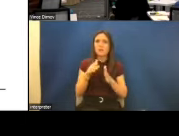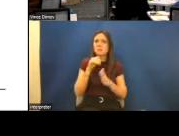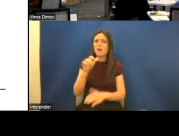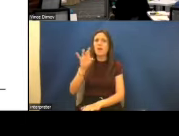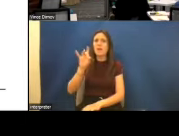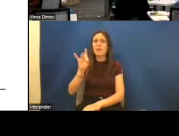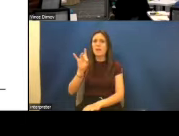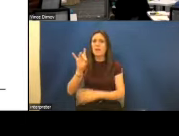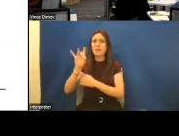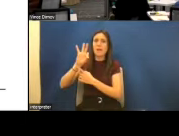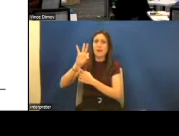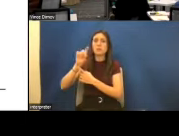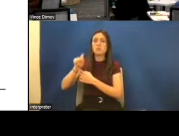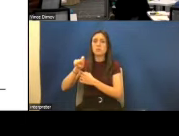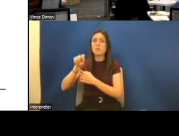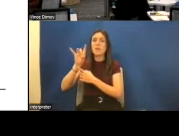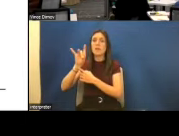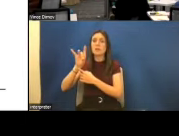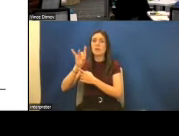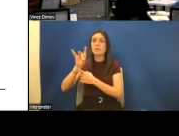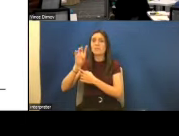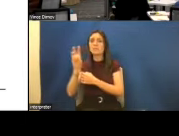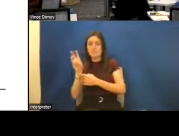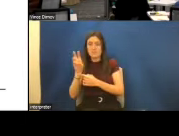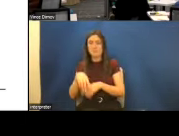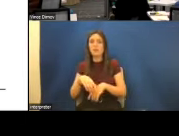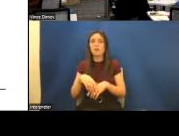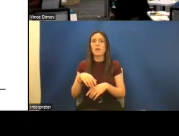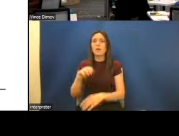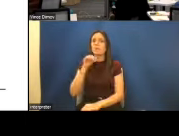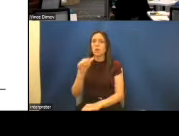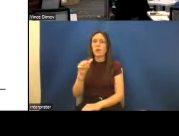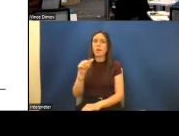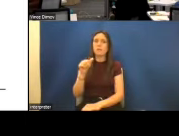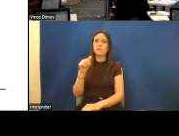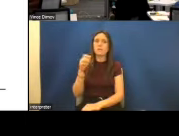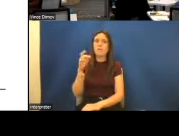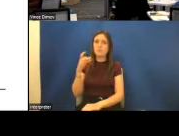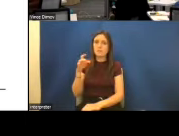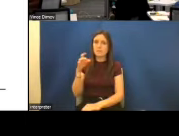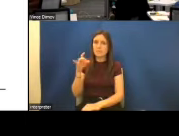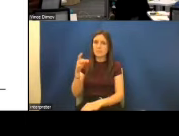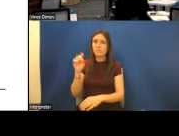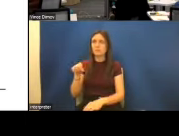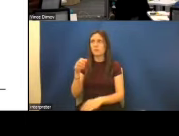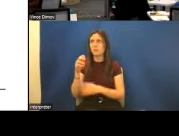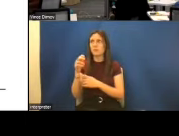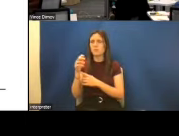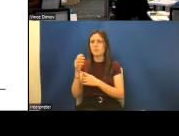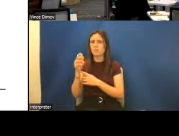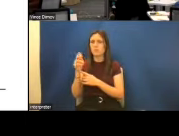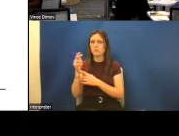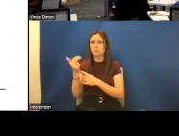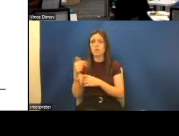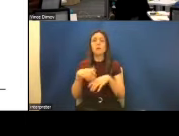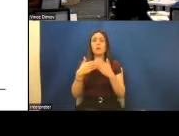86, okay? Her percentile shouldn't have been 23, it should have been 18. So last year we have inflated scores